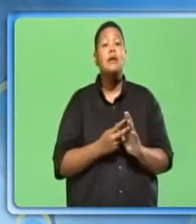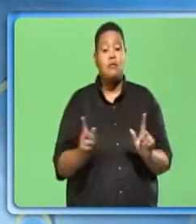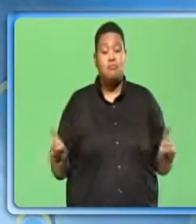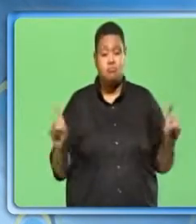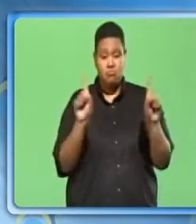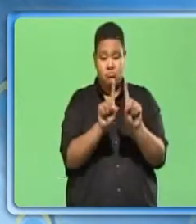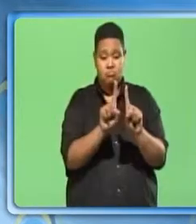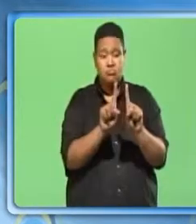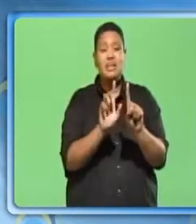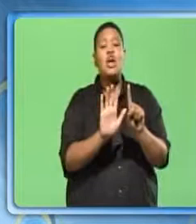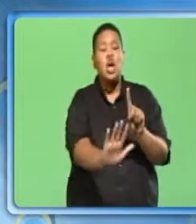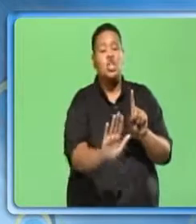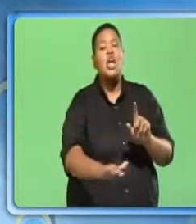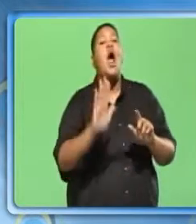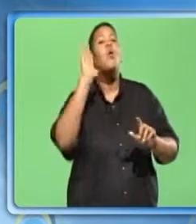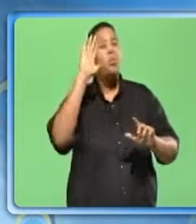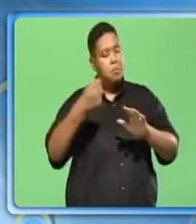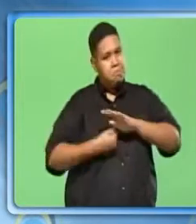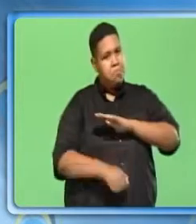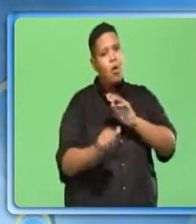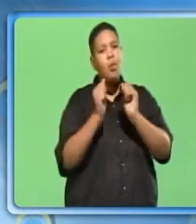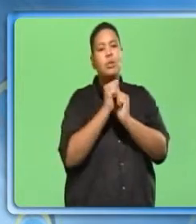may have the disorder.